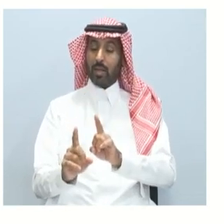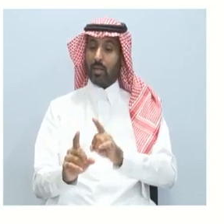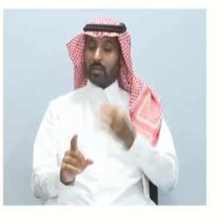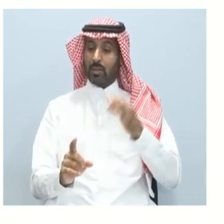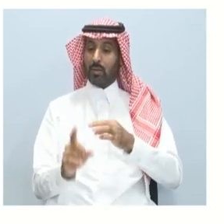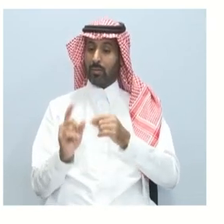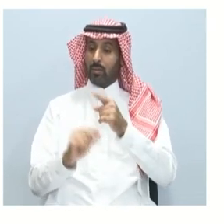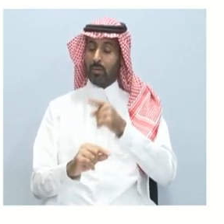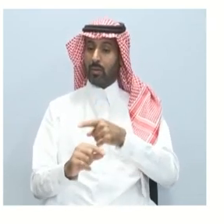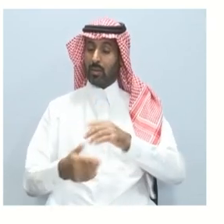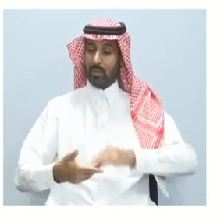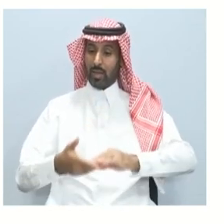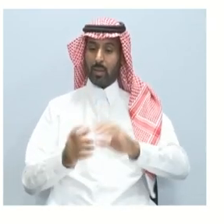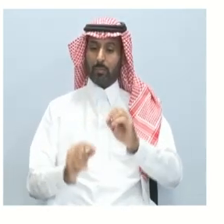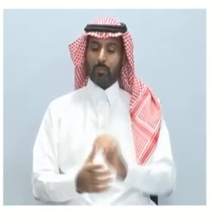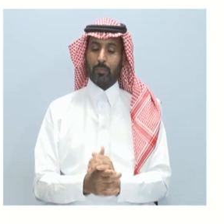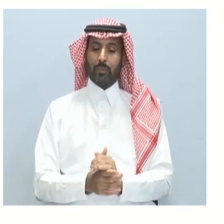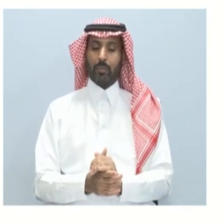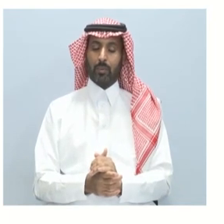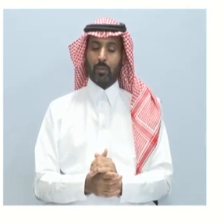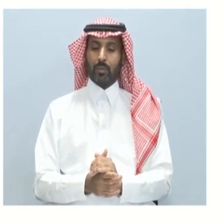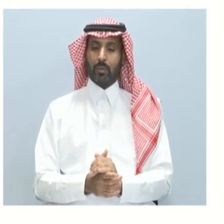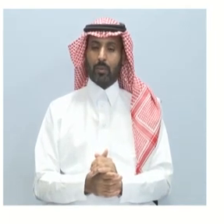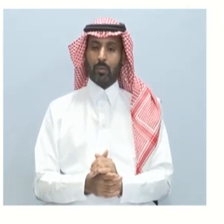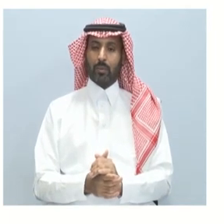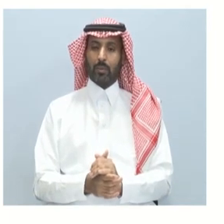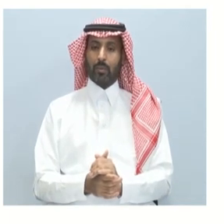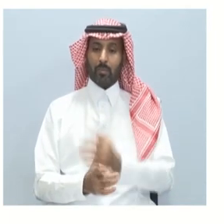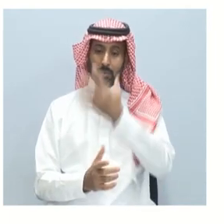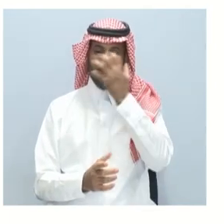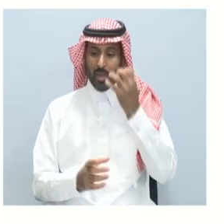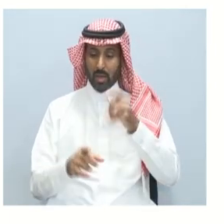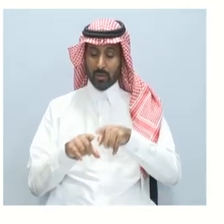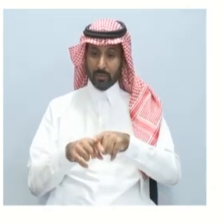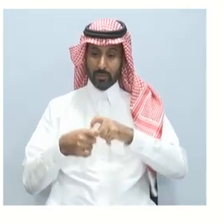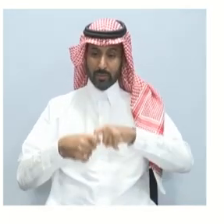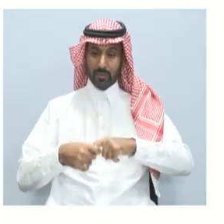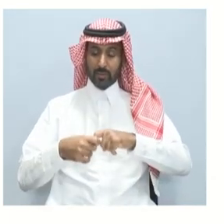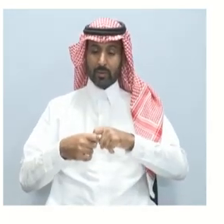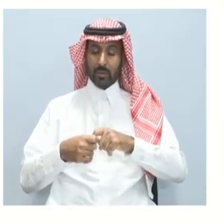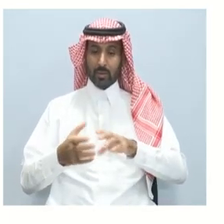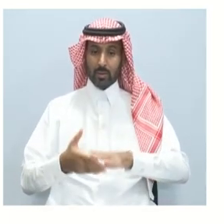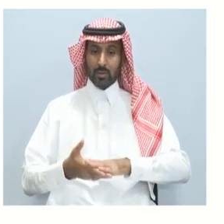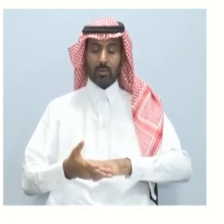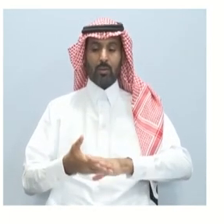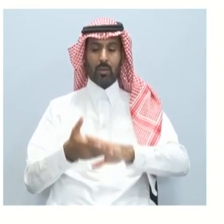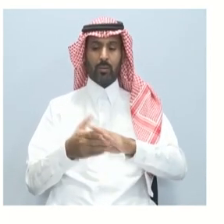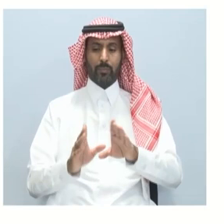benefit from one another is called symbiosis. Now going back to the